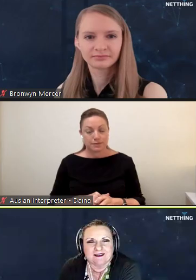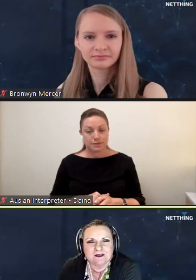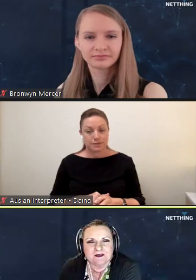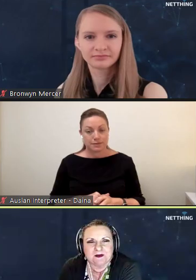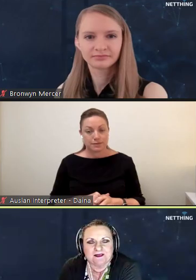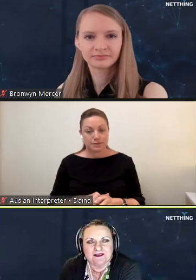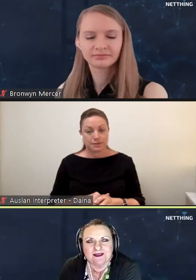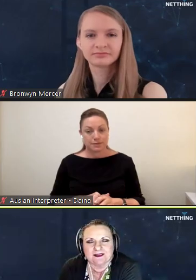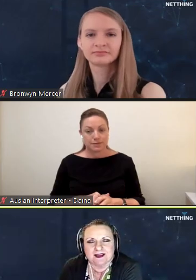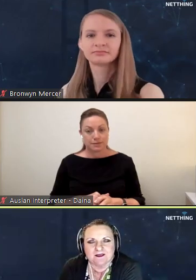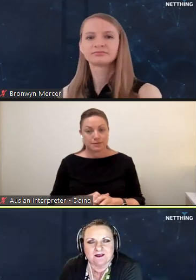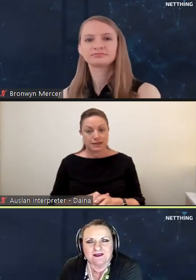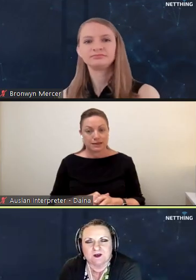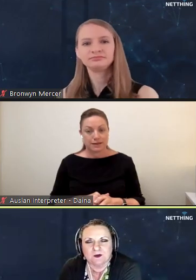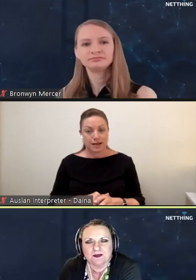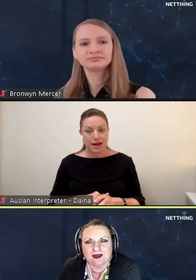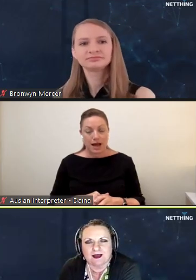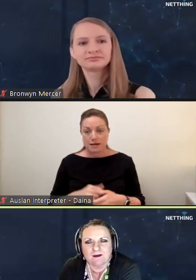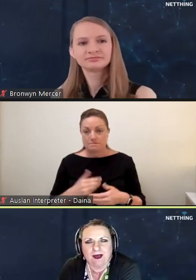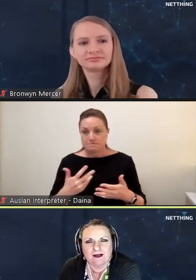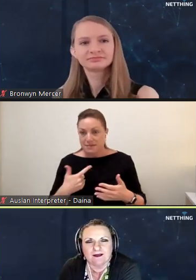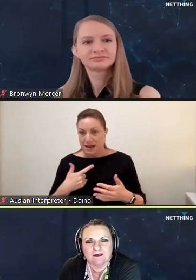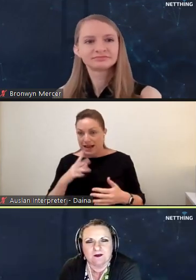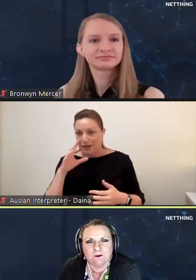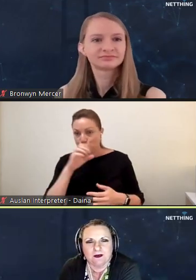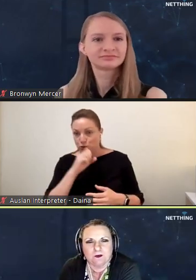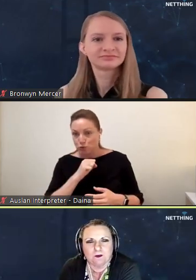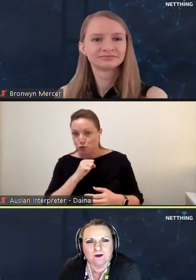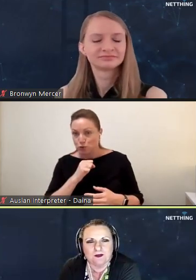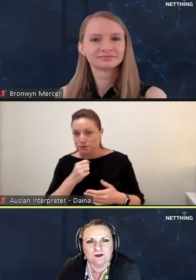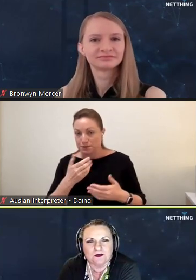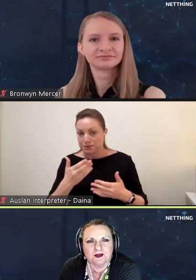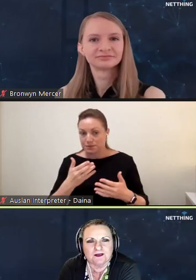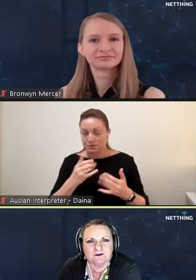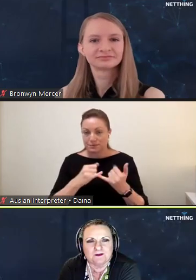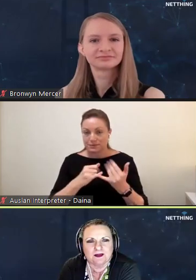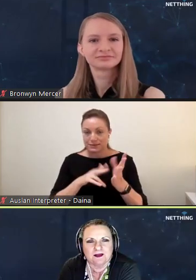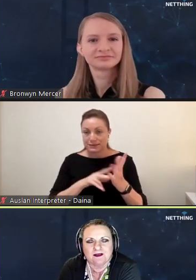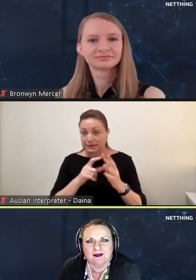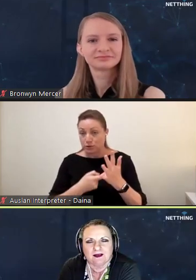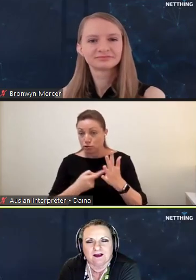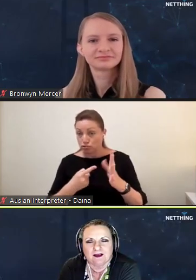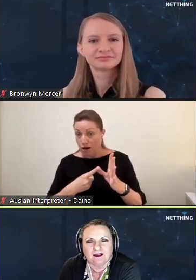And I'm assuming that Sandra is, of course, a panelist. If not, we can promote her to do that.